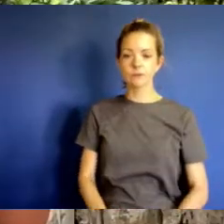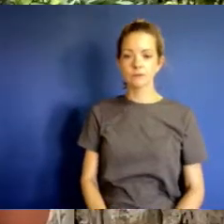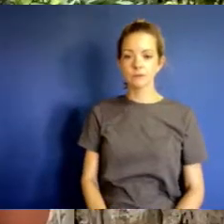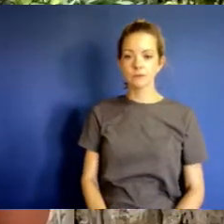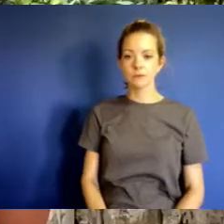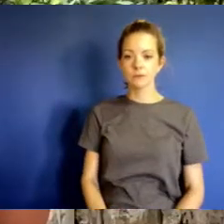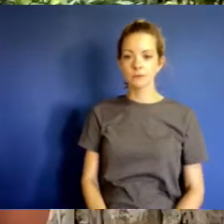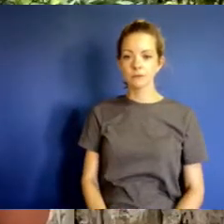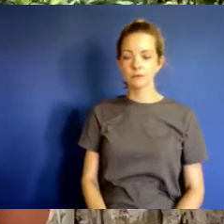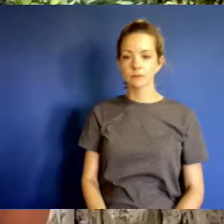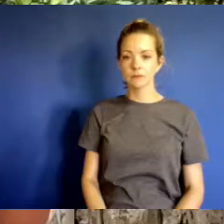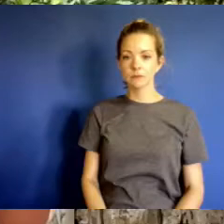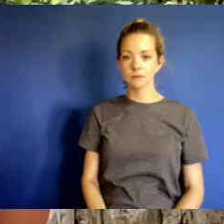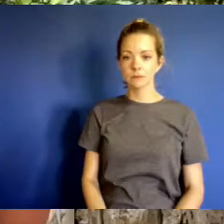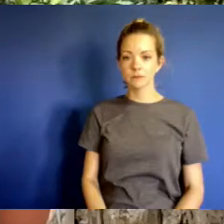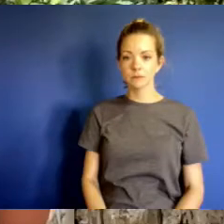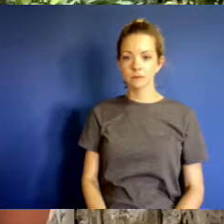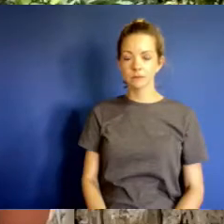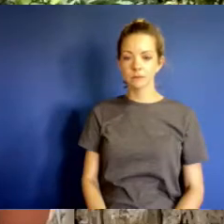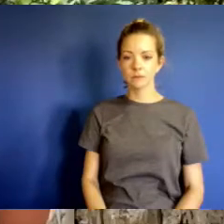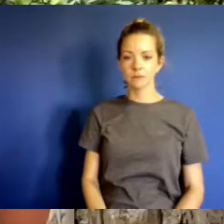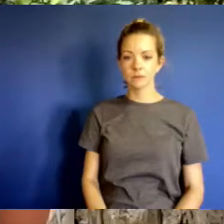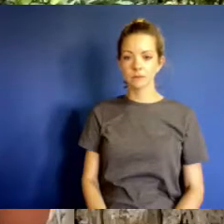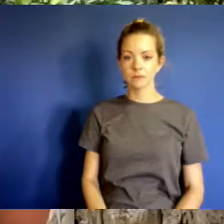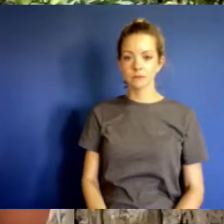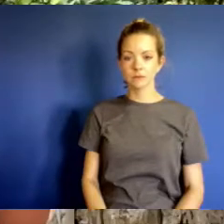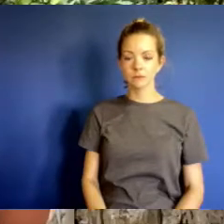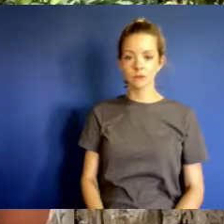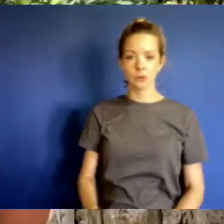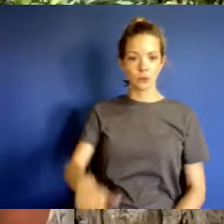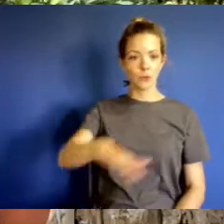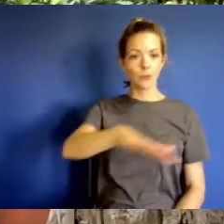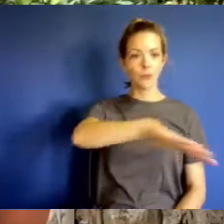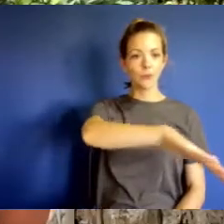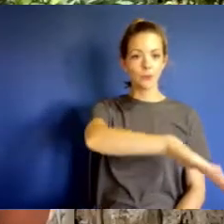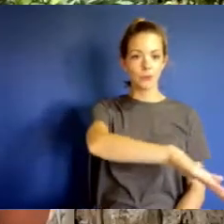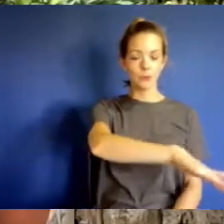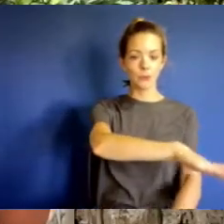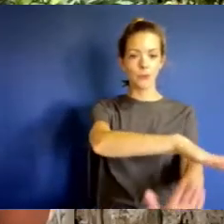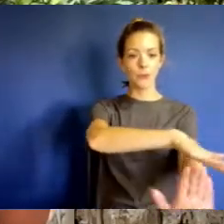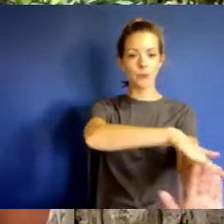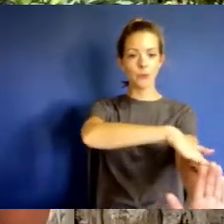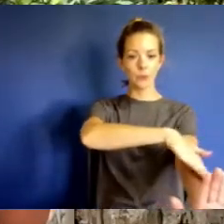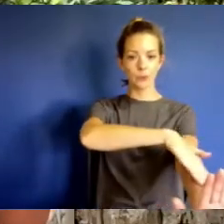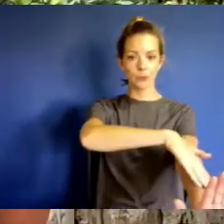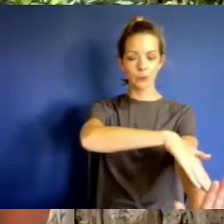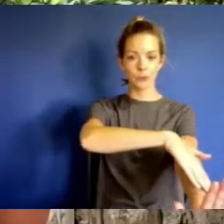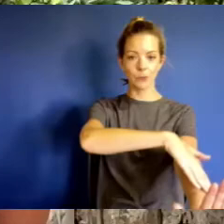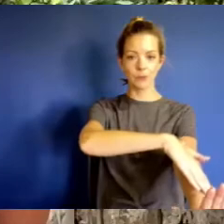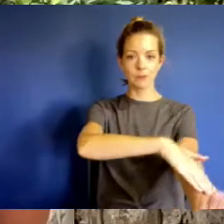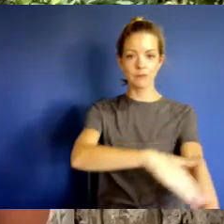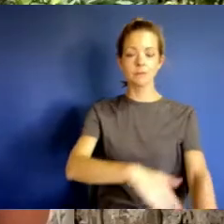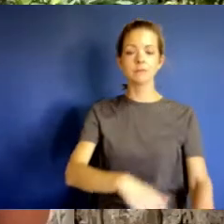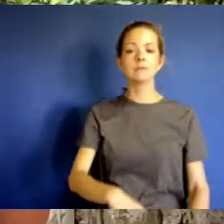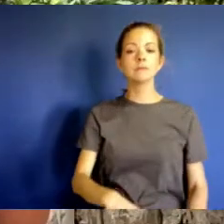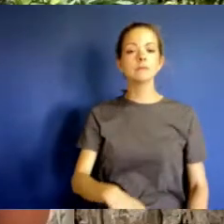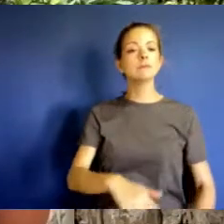mat, left knee facing the ceiling, and we're going to go the other way. So bring the left arm over the top,